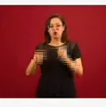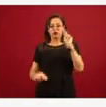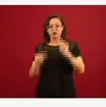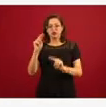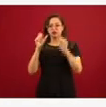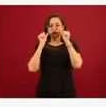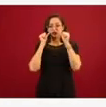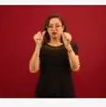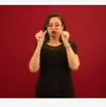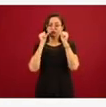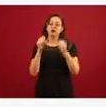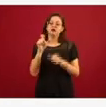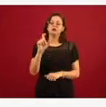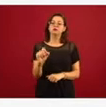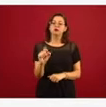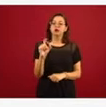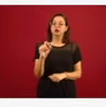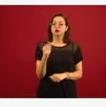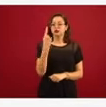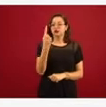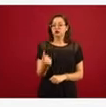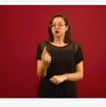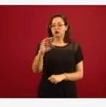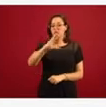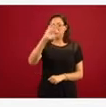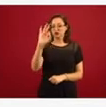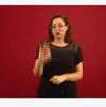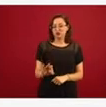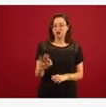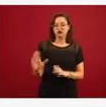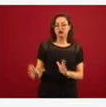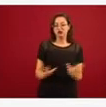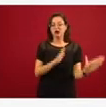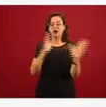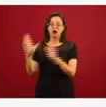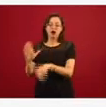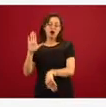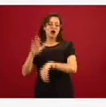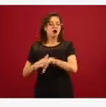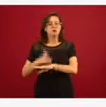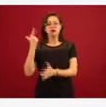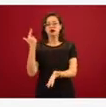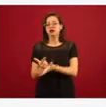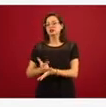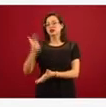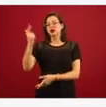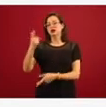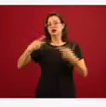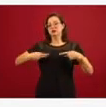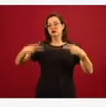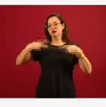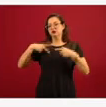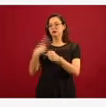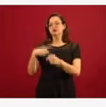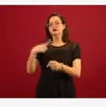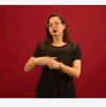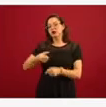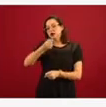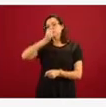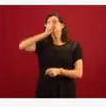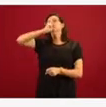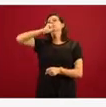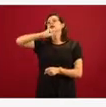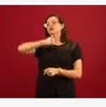testing. Then 10% are hospitalized stable patients. We have 20% in